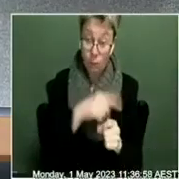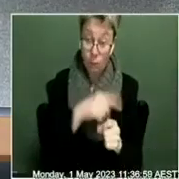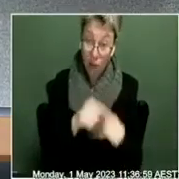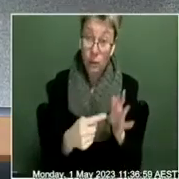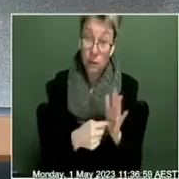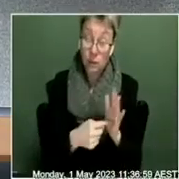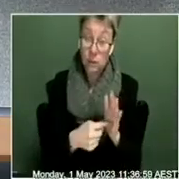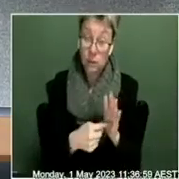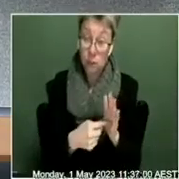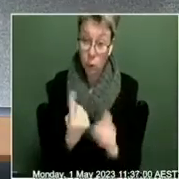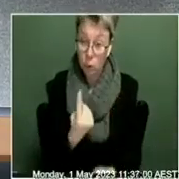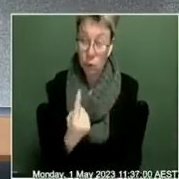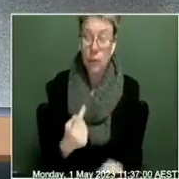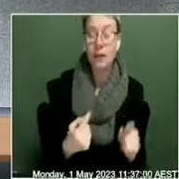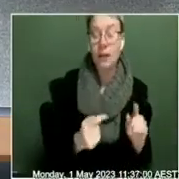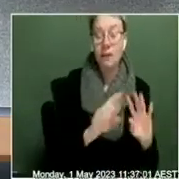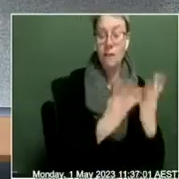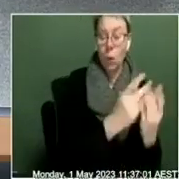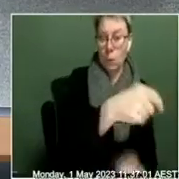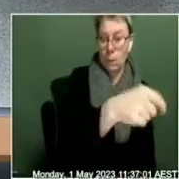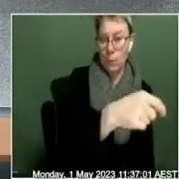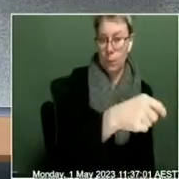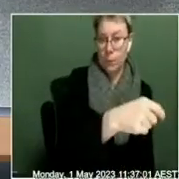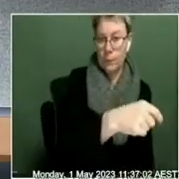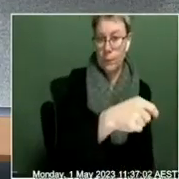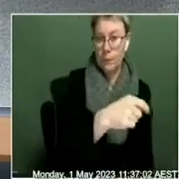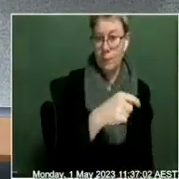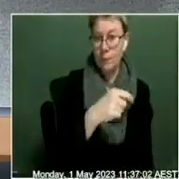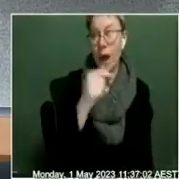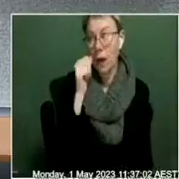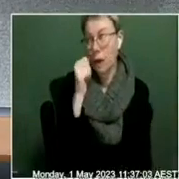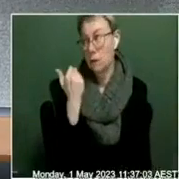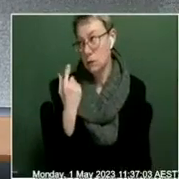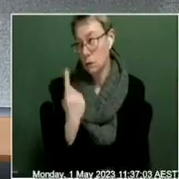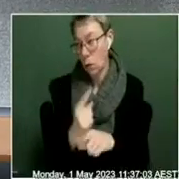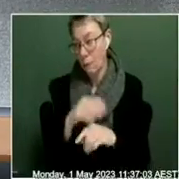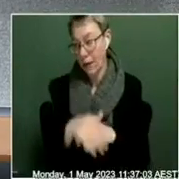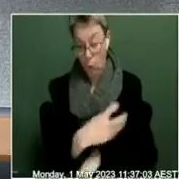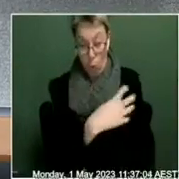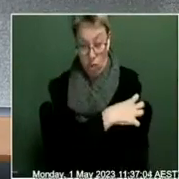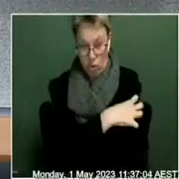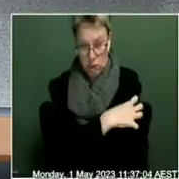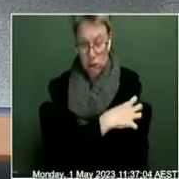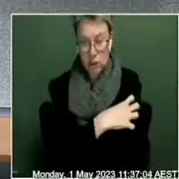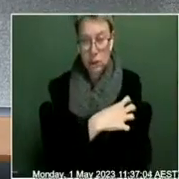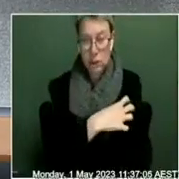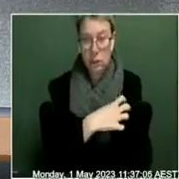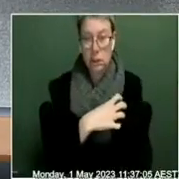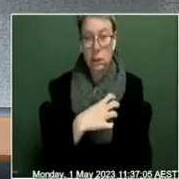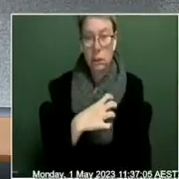of having the forum be made up of or co-chaired by the Minister for Health